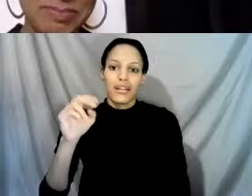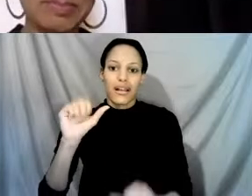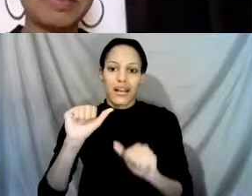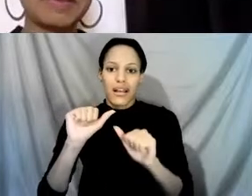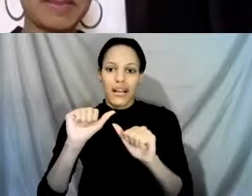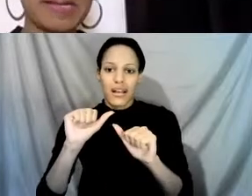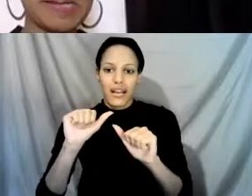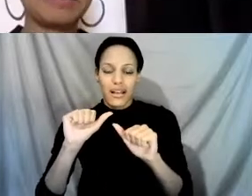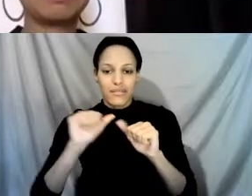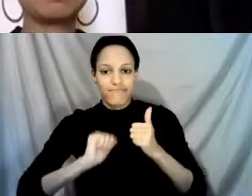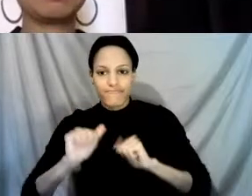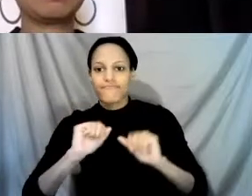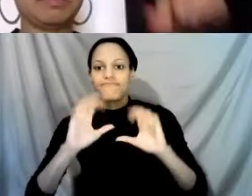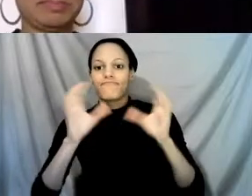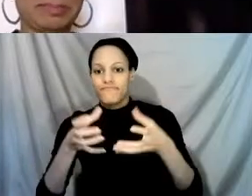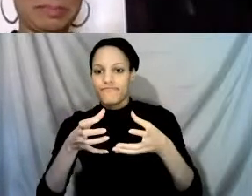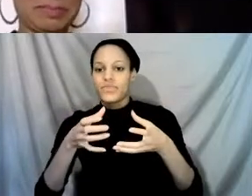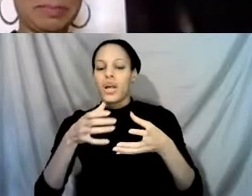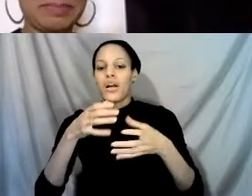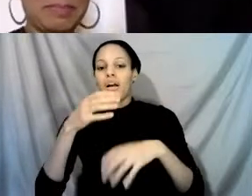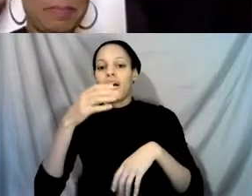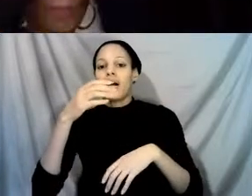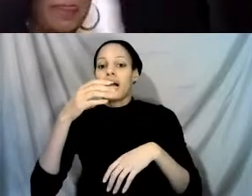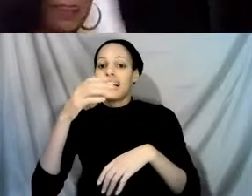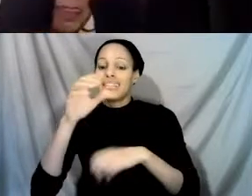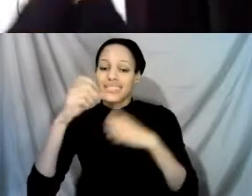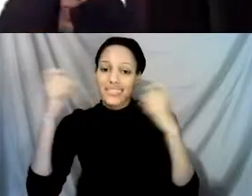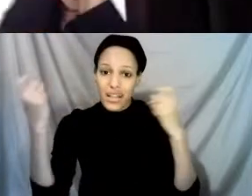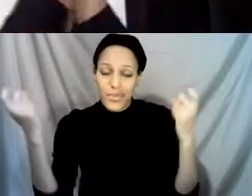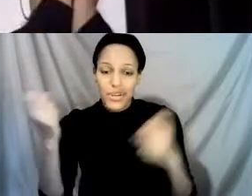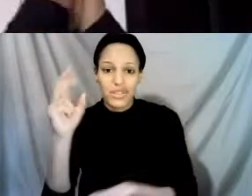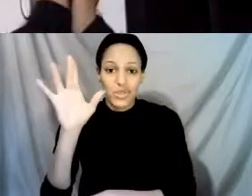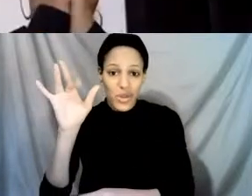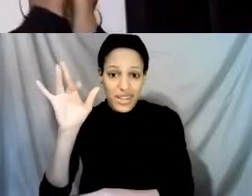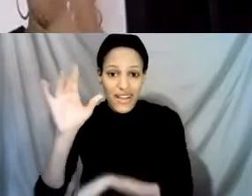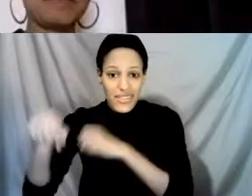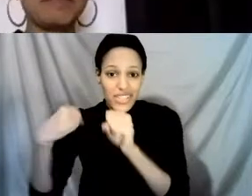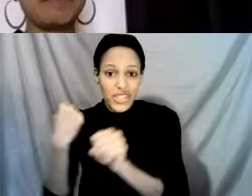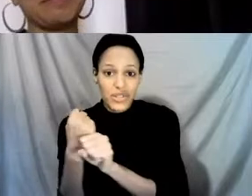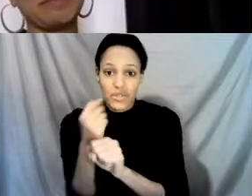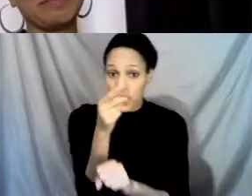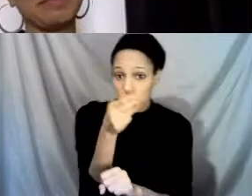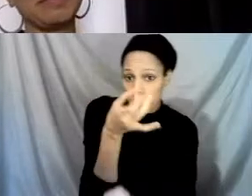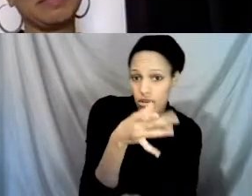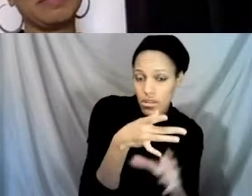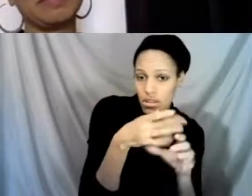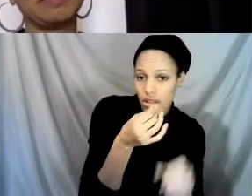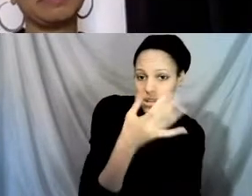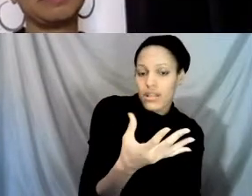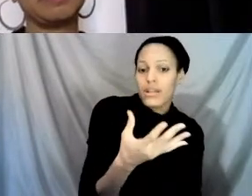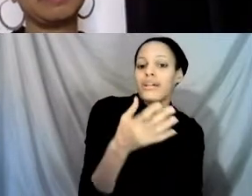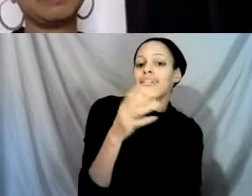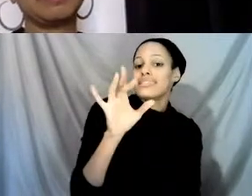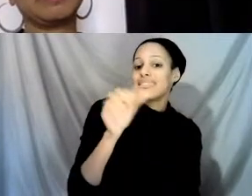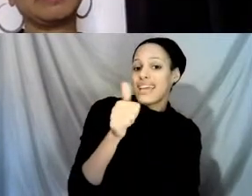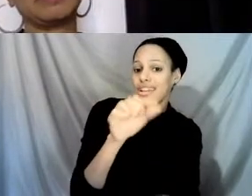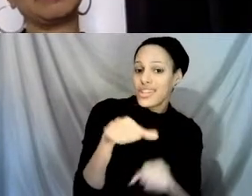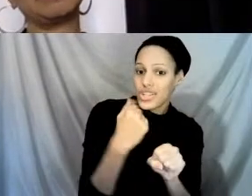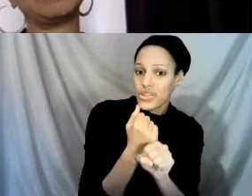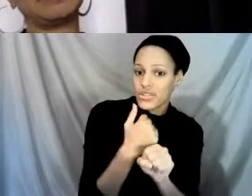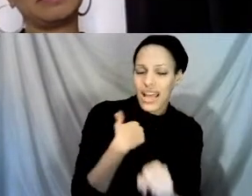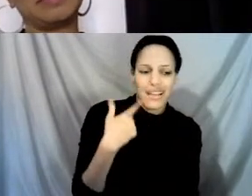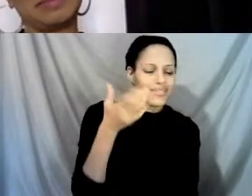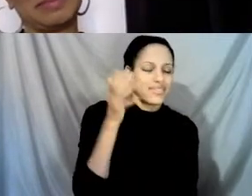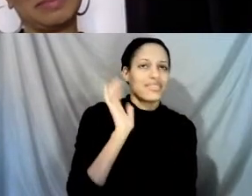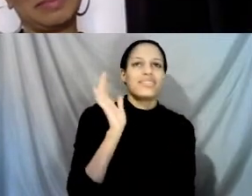celebrating 25 years. So when you said 10 years, Princess, I hearkened